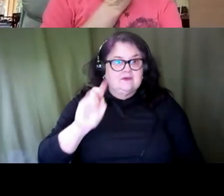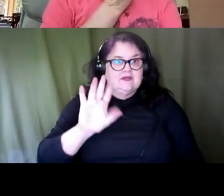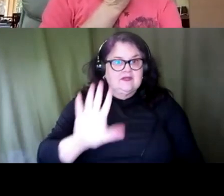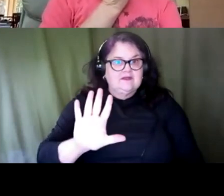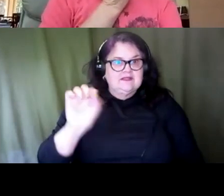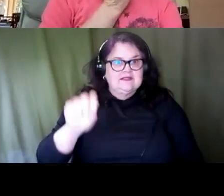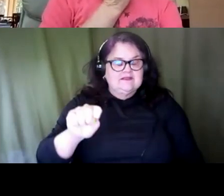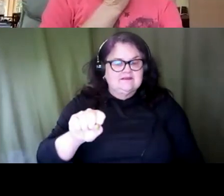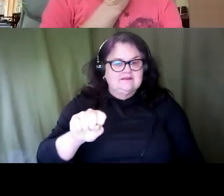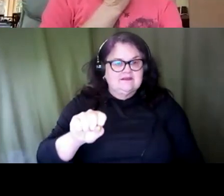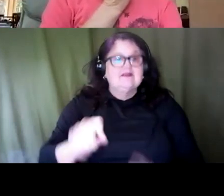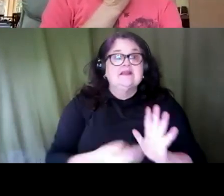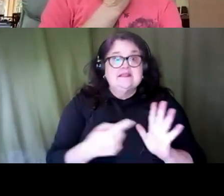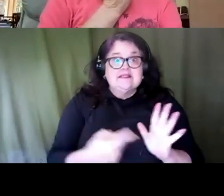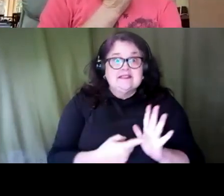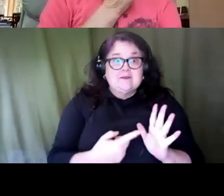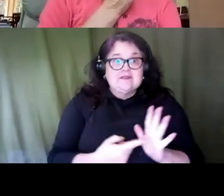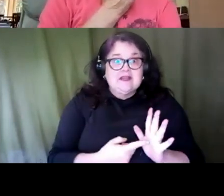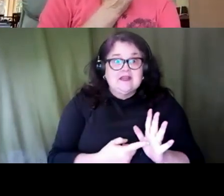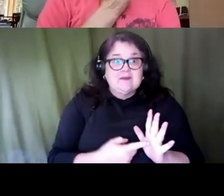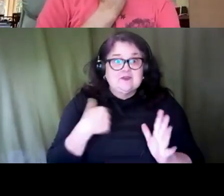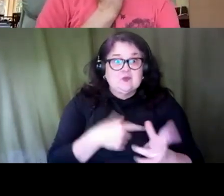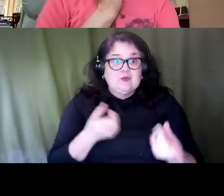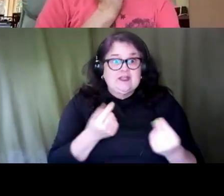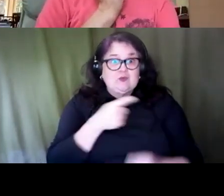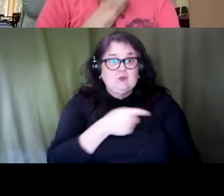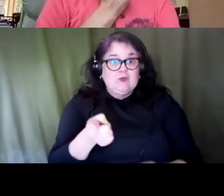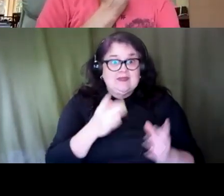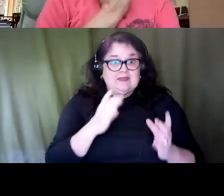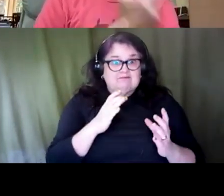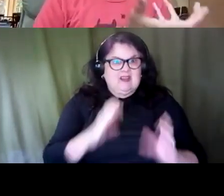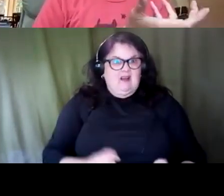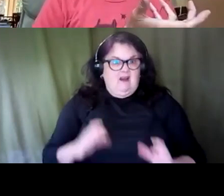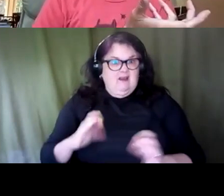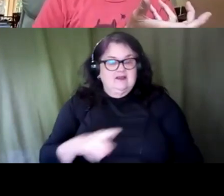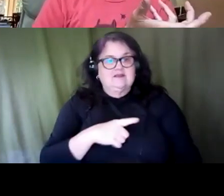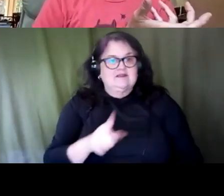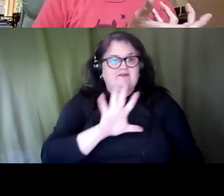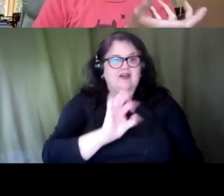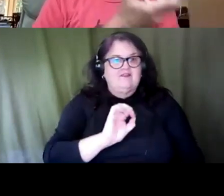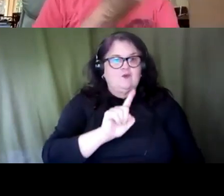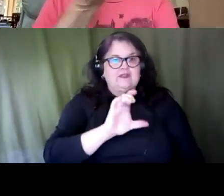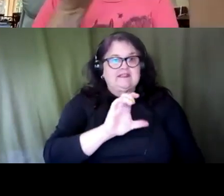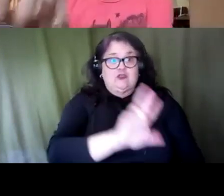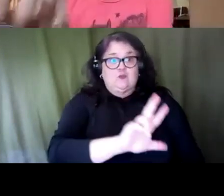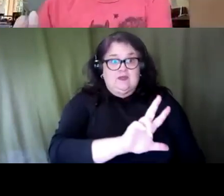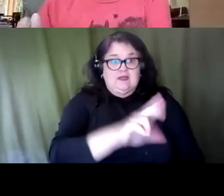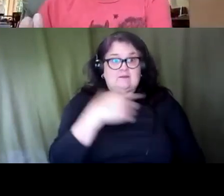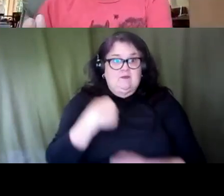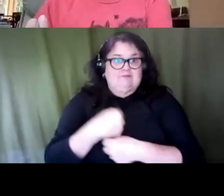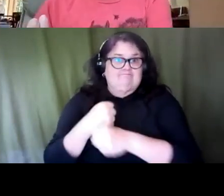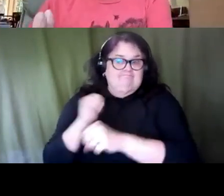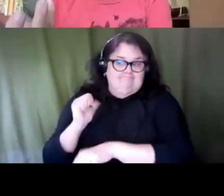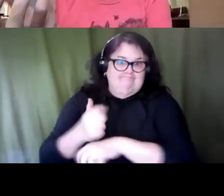yes. Sometimes what we do with clients is they are 501c3s, but then we form another